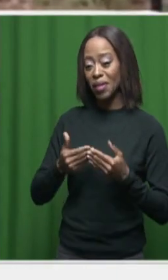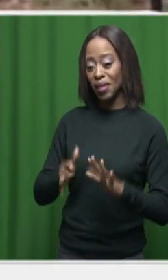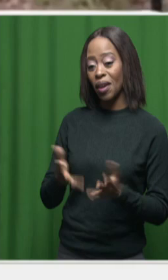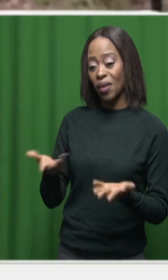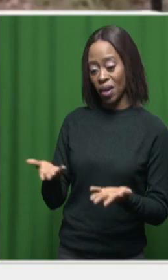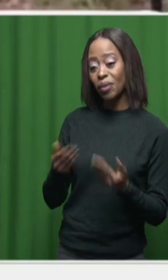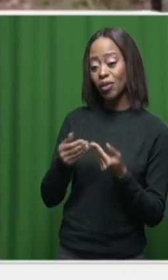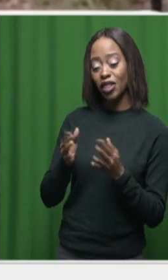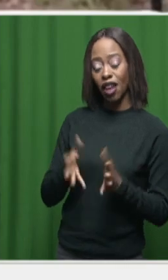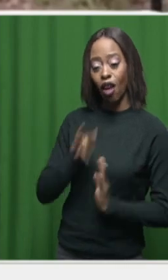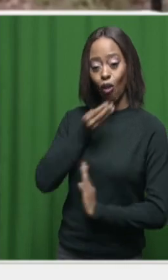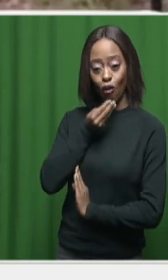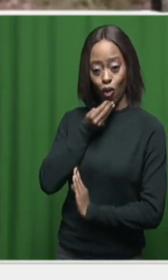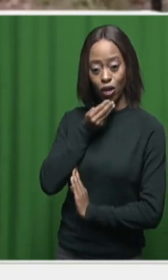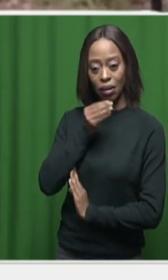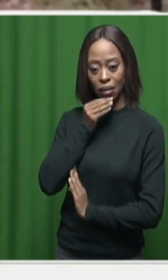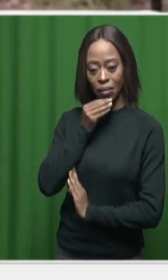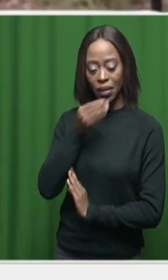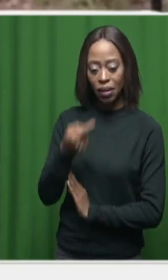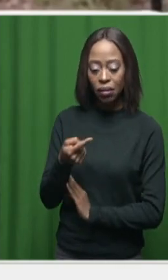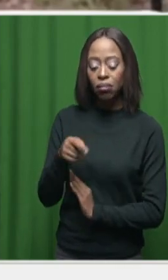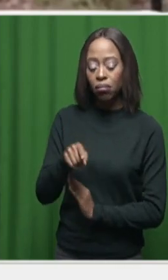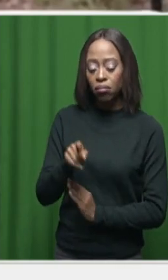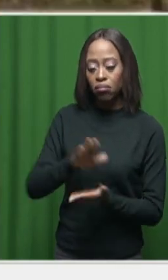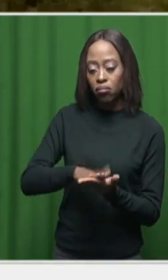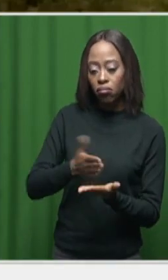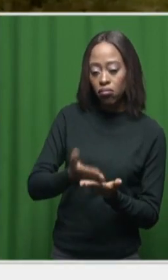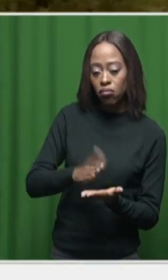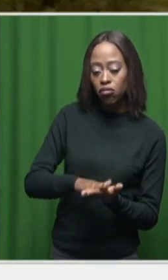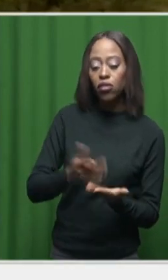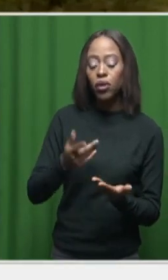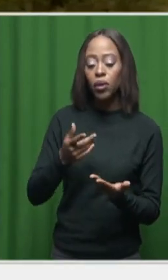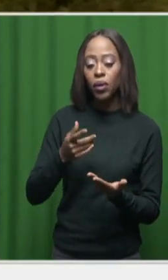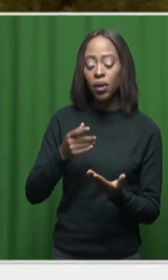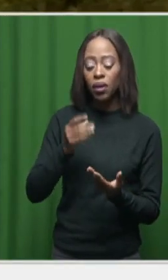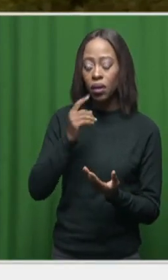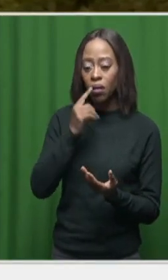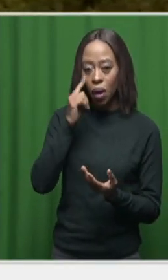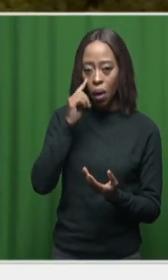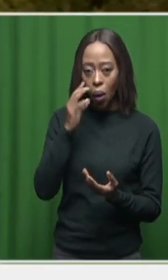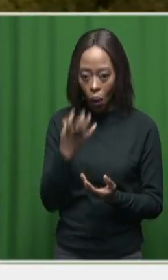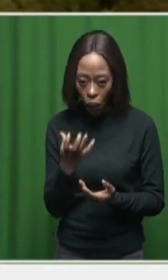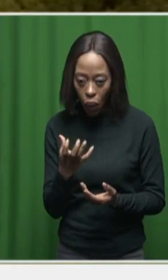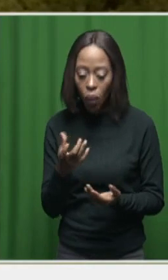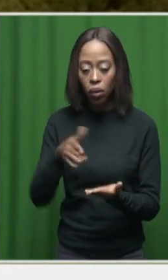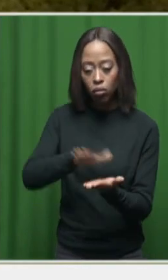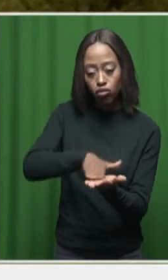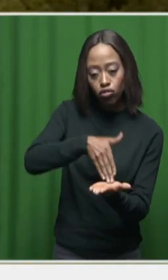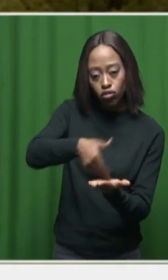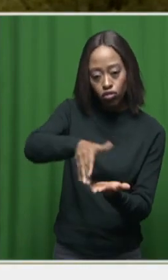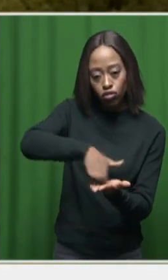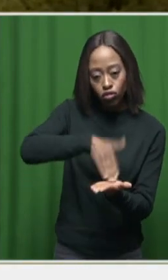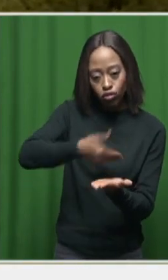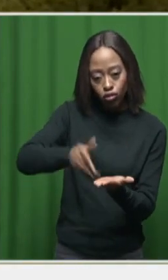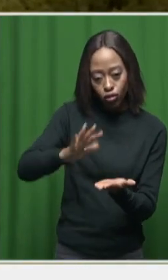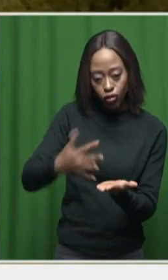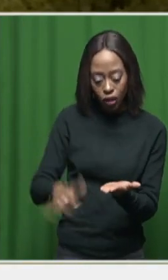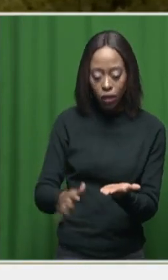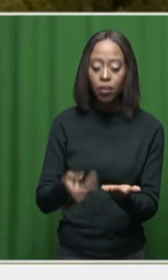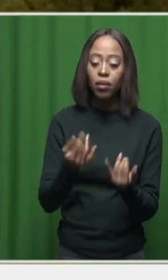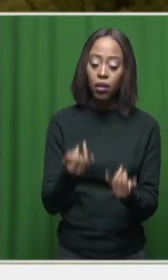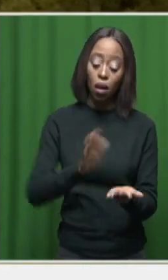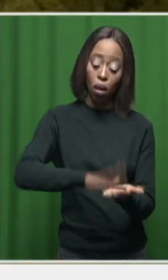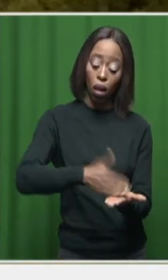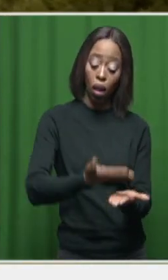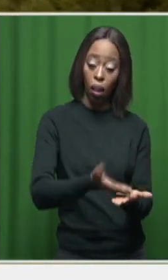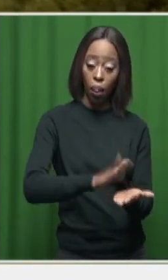marrow starter. So what I do is I just crust it with some parmesan, some spring onion, and a little bit of butter. And when we cook it on the braai,